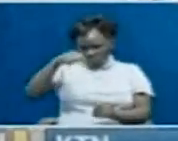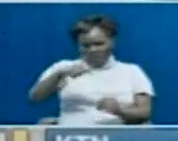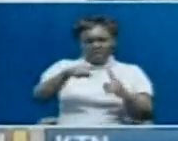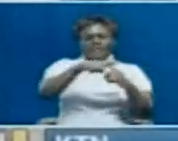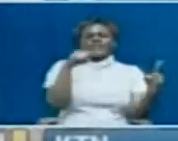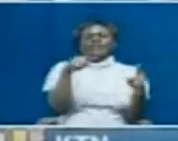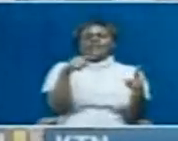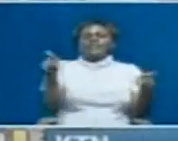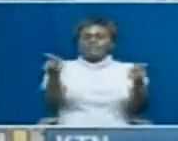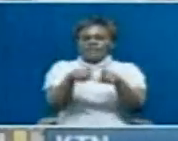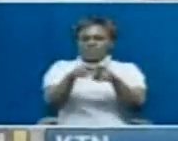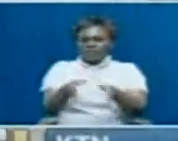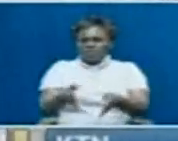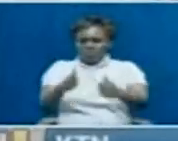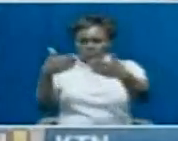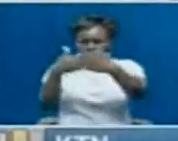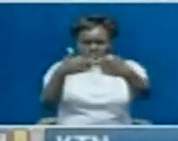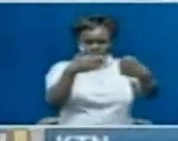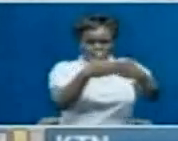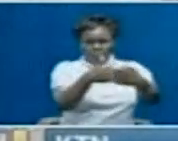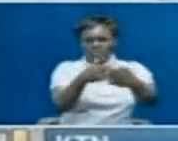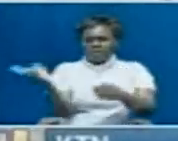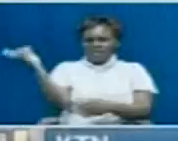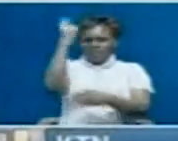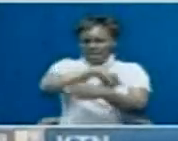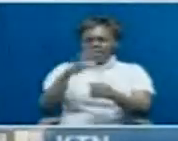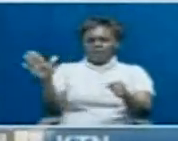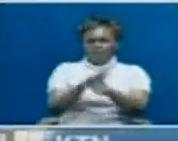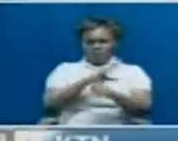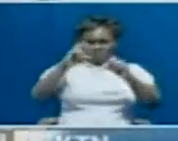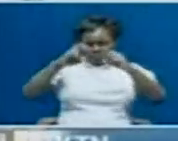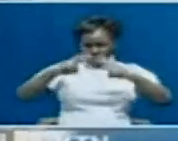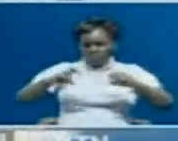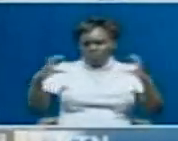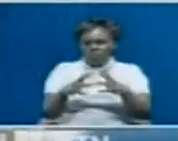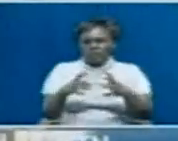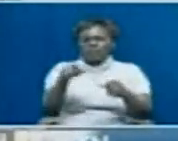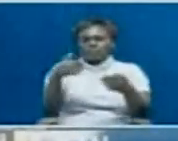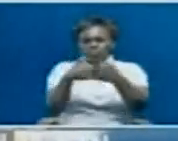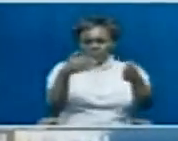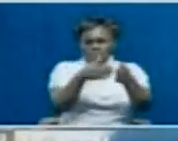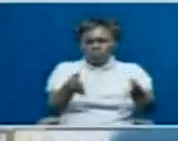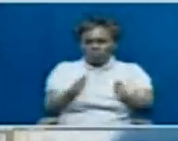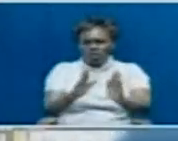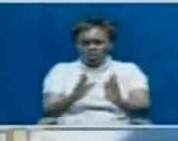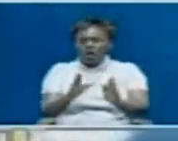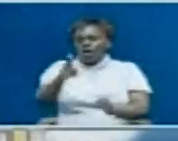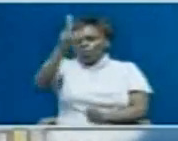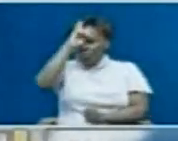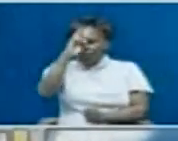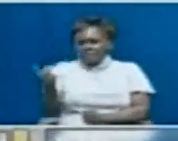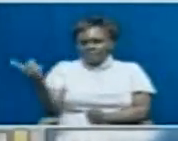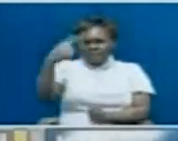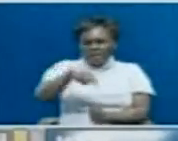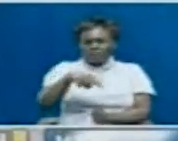The Isiolo Marsabit Road was a no-go zone for the better part of the day as agitated residents from one community blocked the road. It took police intervention